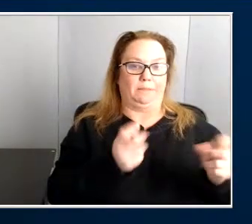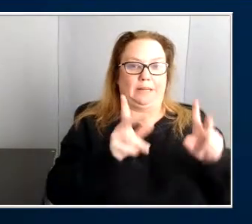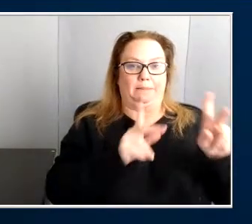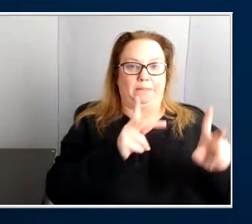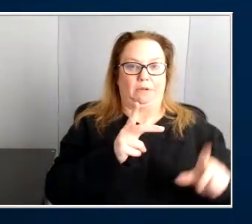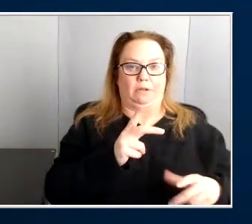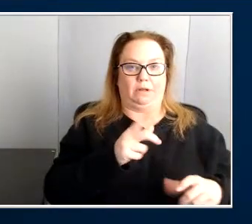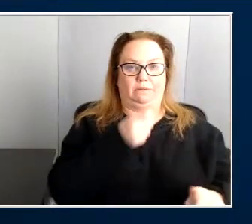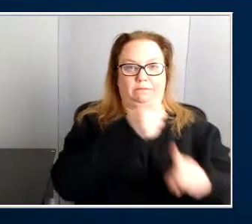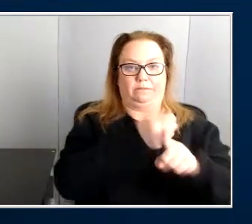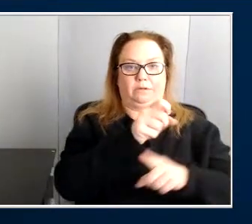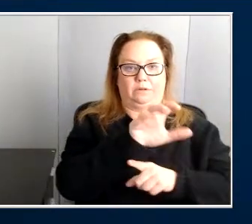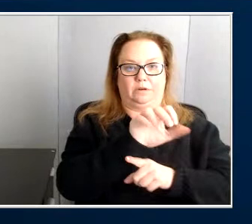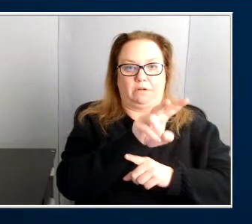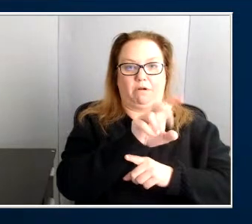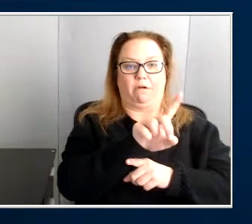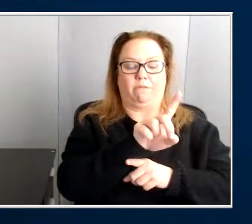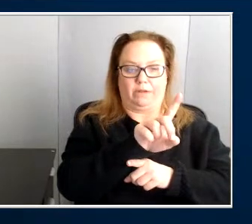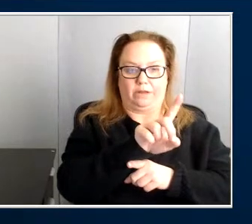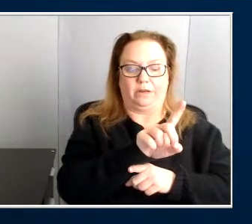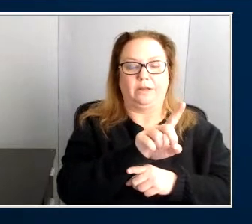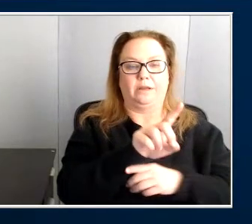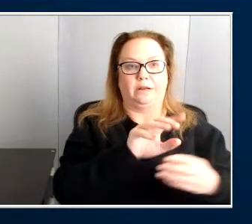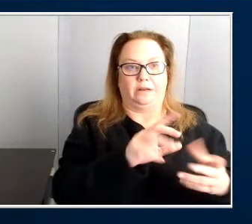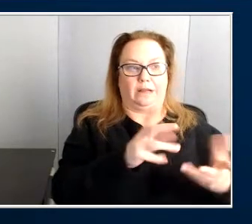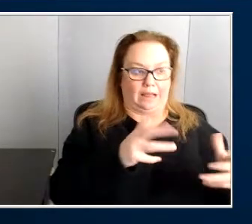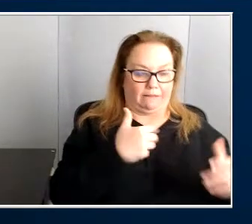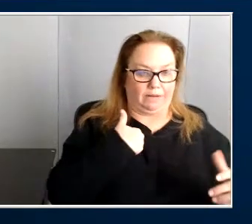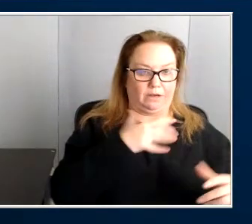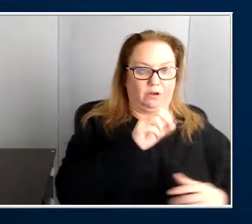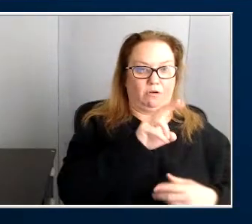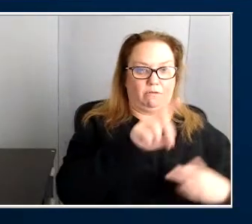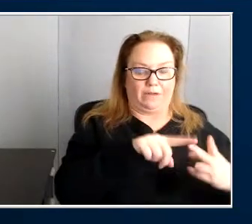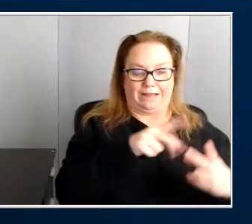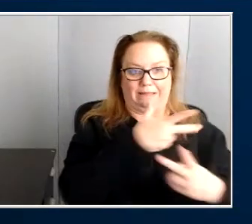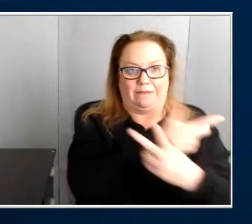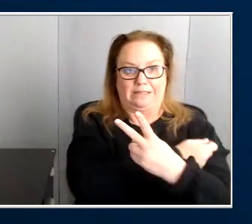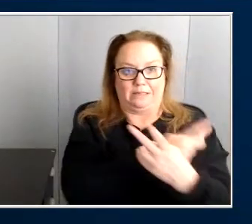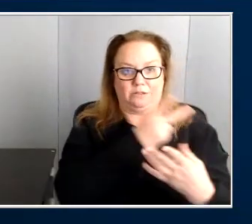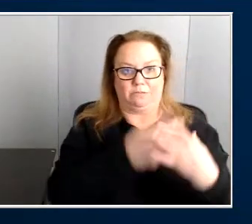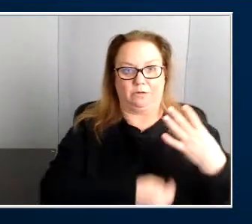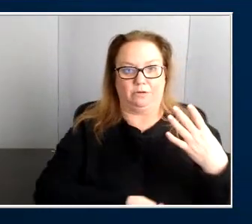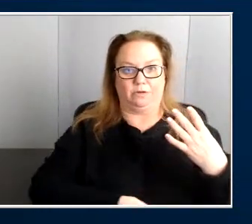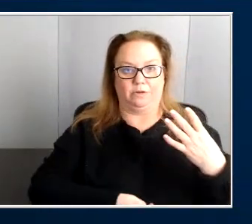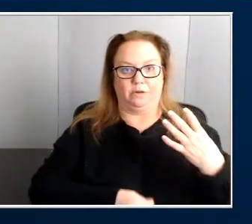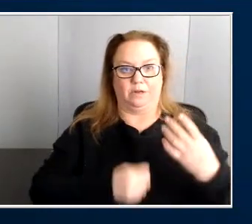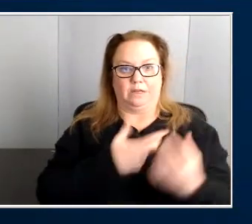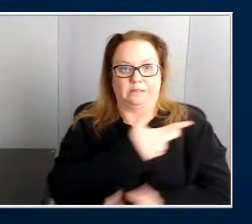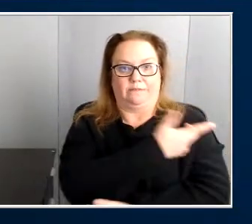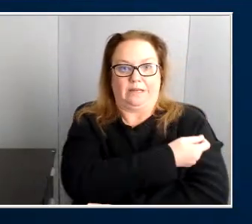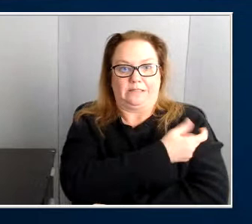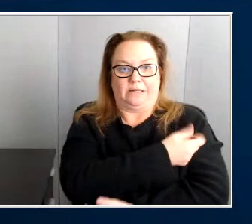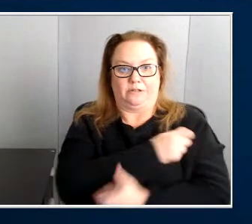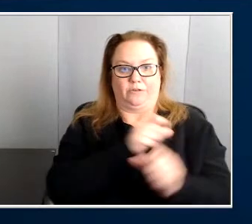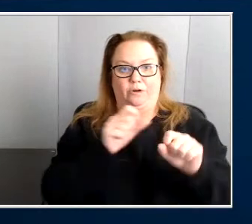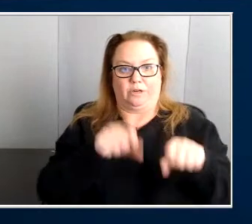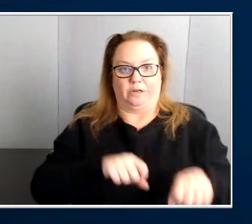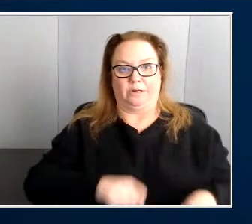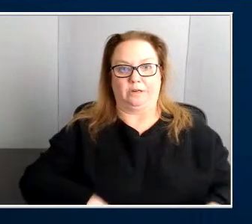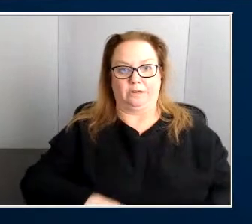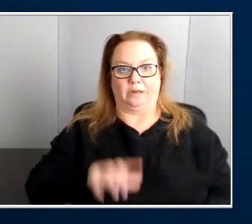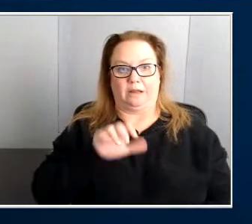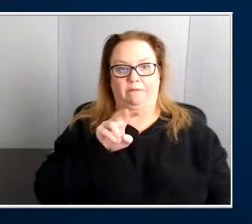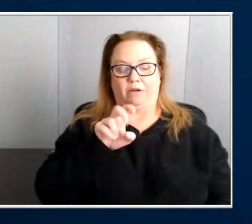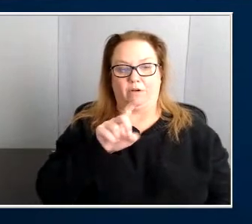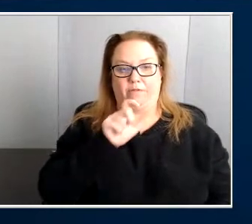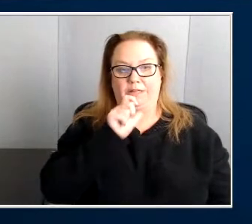have made a difference as well. So in the combination of having had it and vaccination, yeah, I'd stick to just vaccination if you could. Having had COVID, it's not a walk